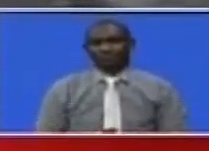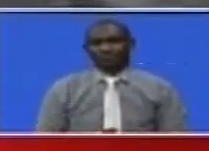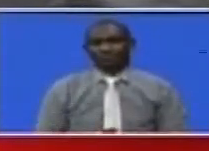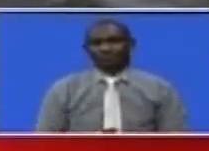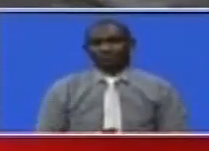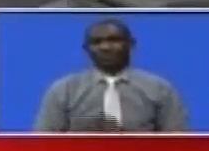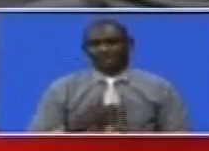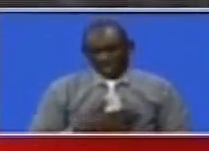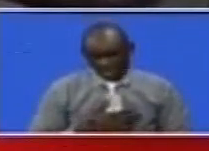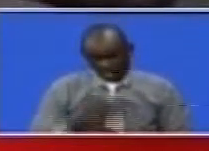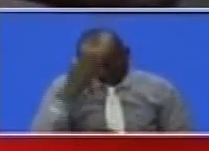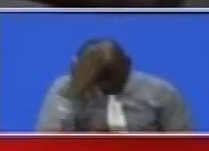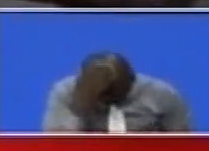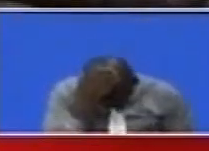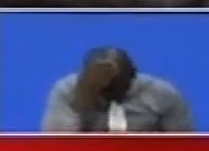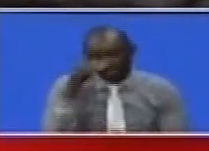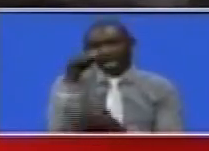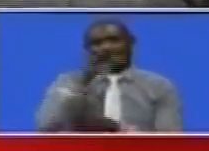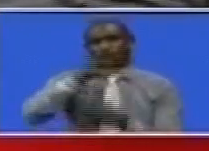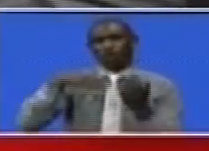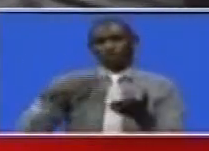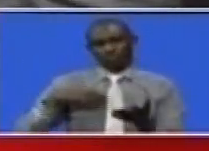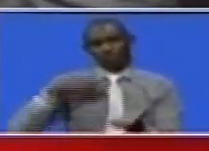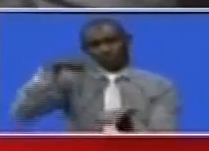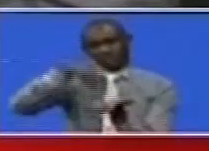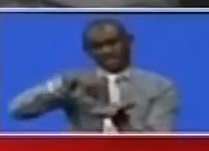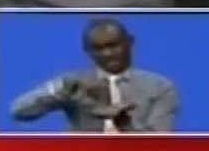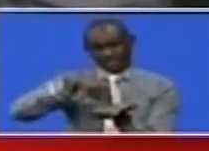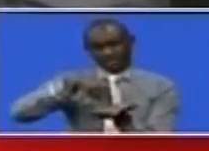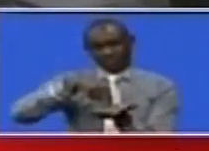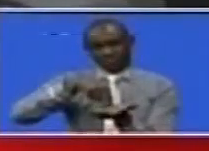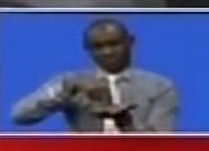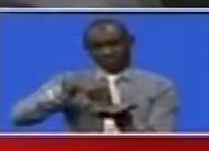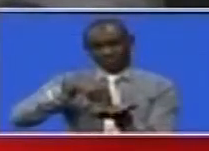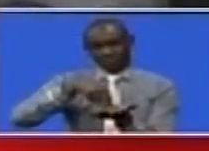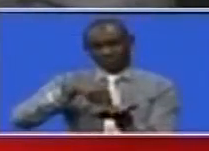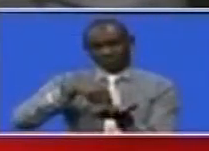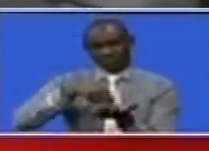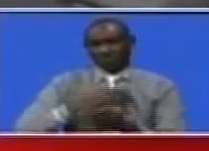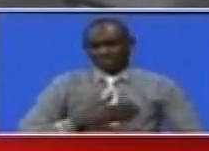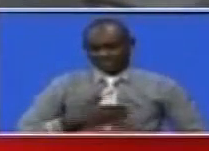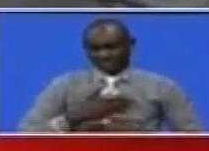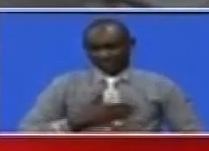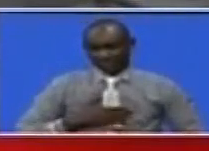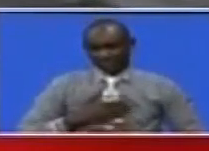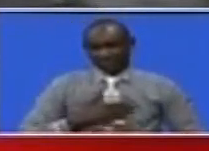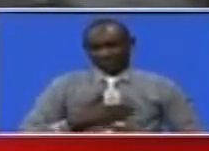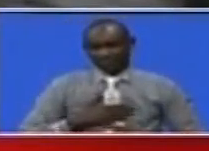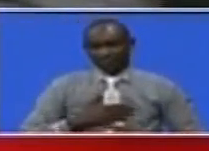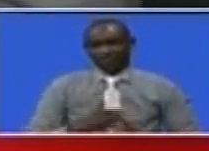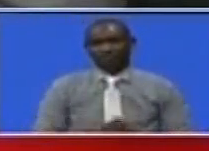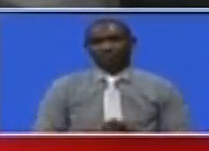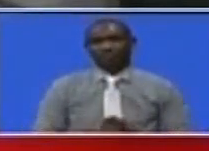I humbly request all of us to remain studying where we are, kindly.